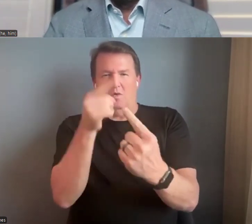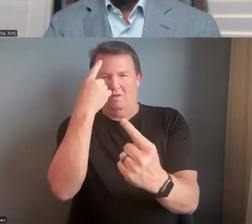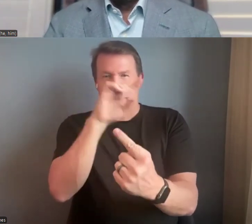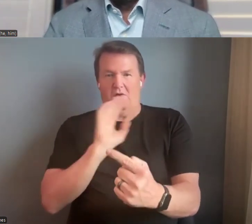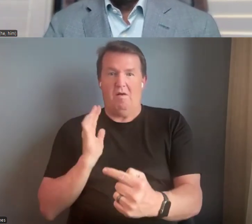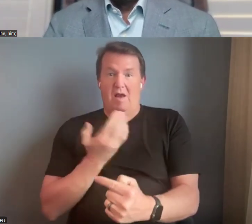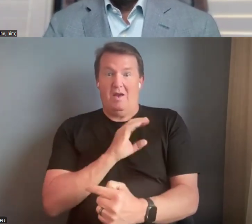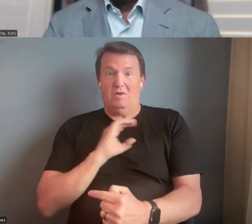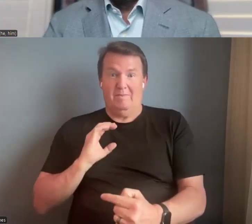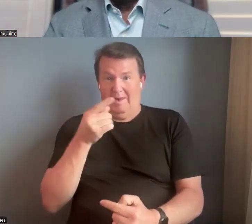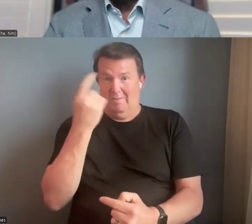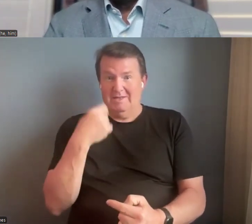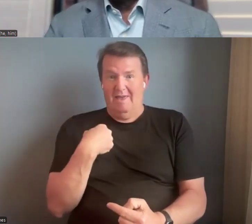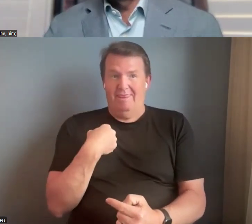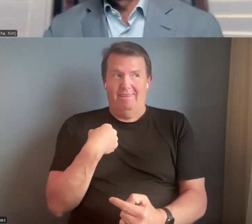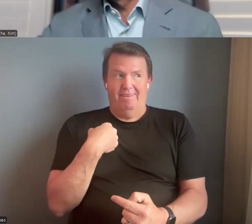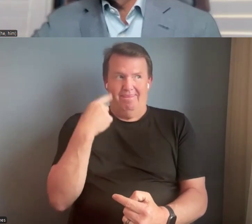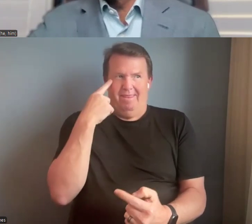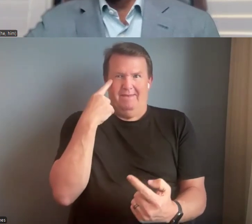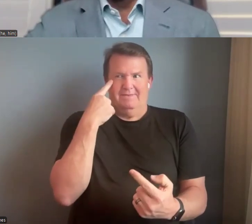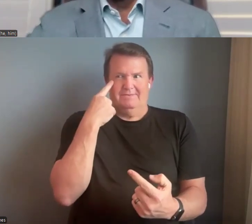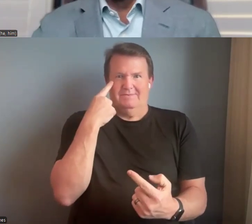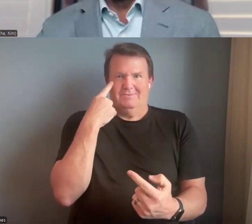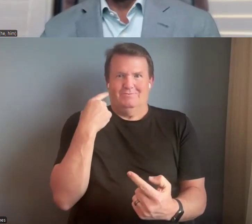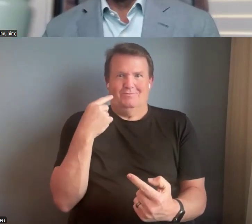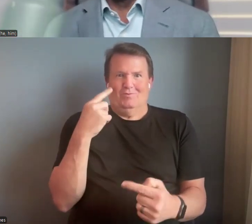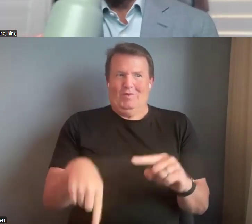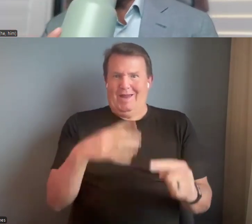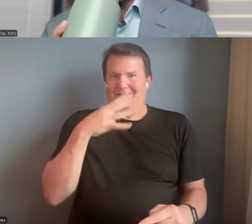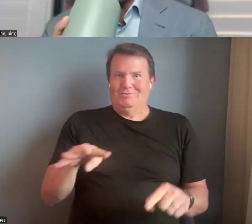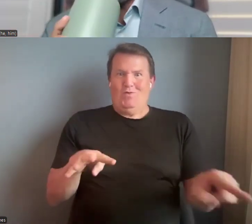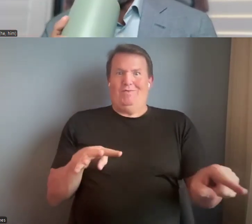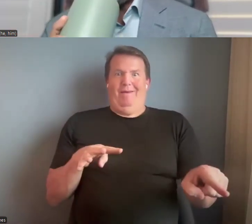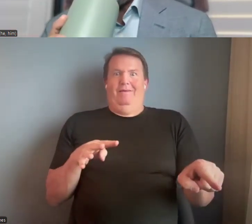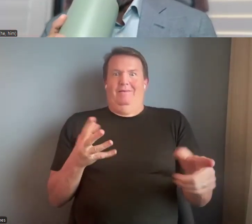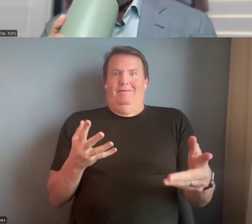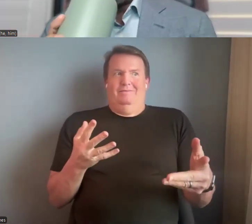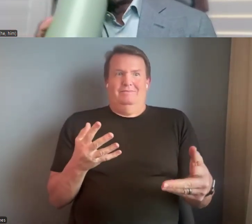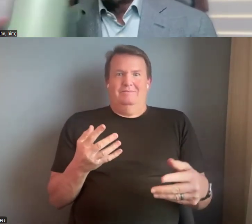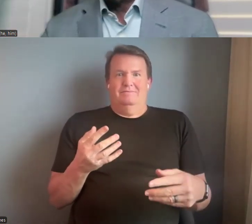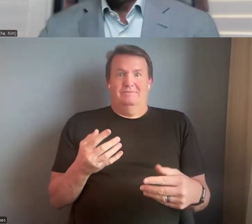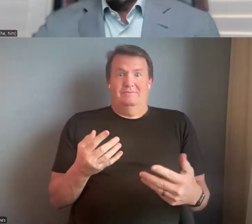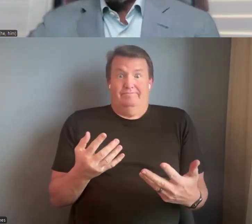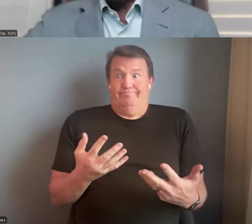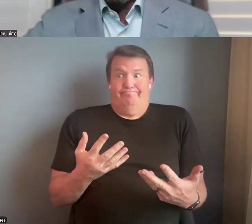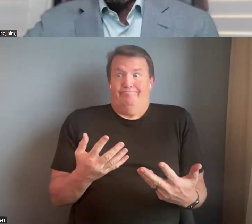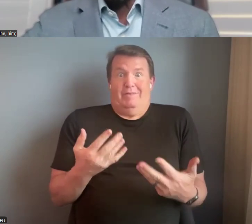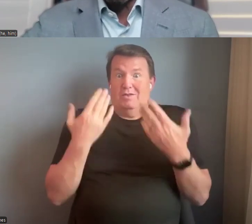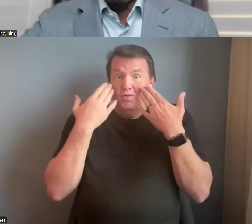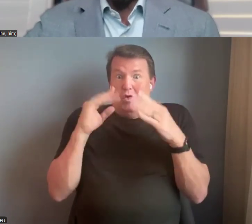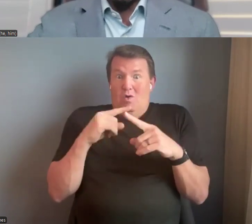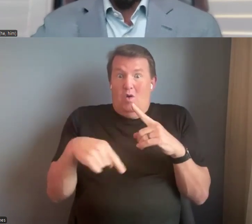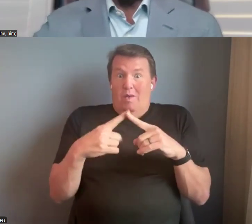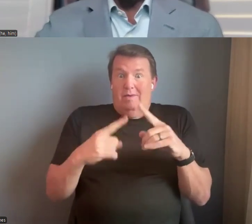think it's something that we cannot ignore, and we're just one day away from an emergency. Nobody knows at that